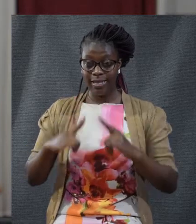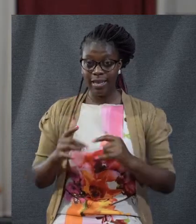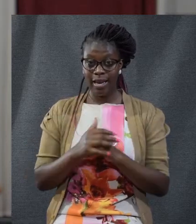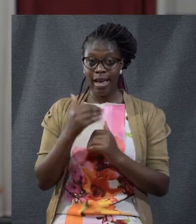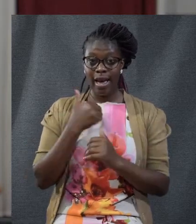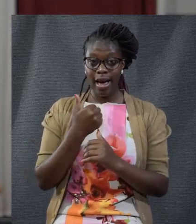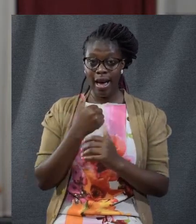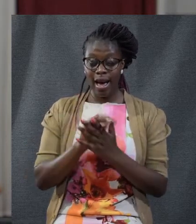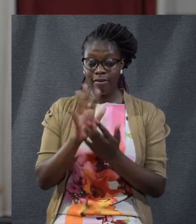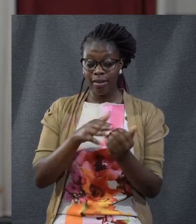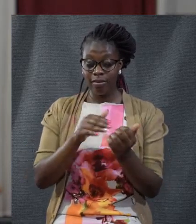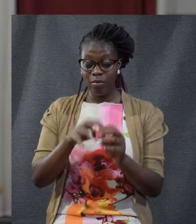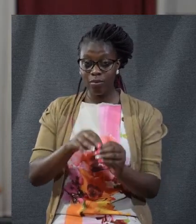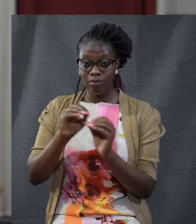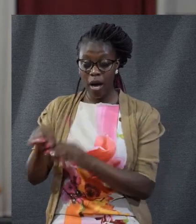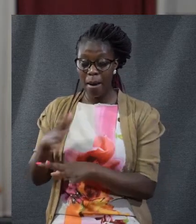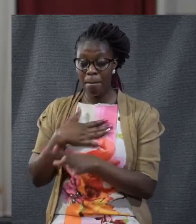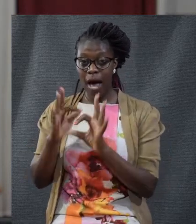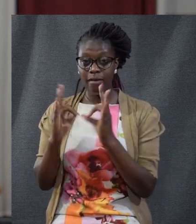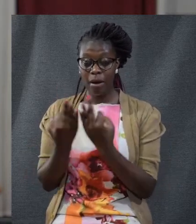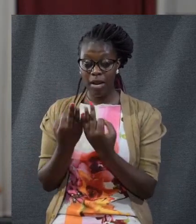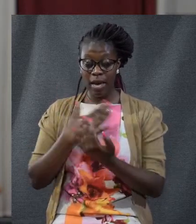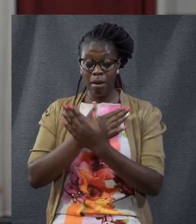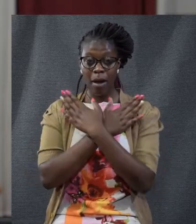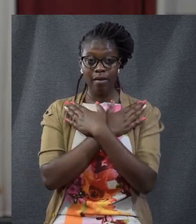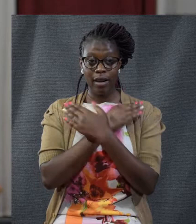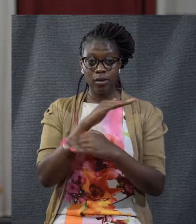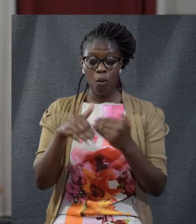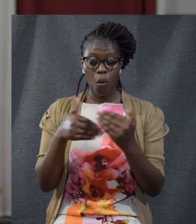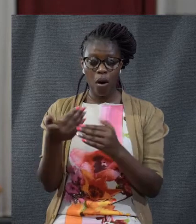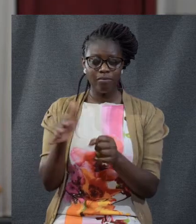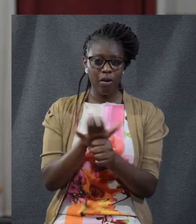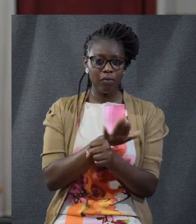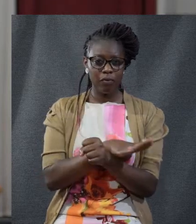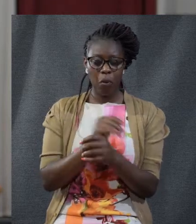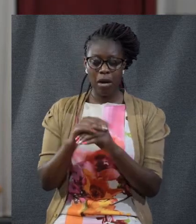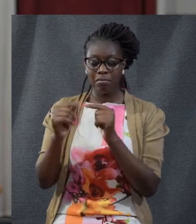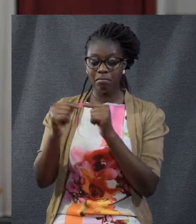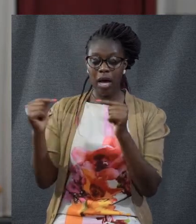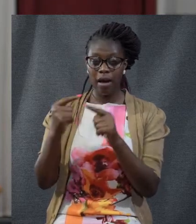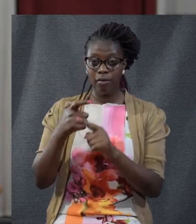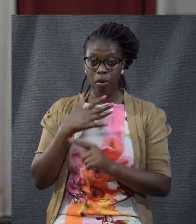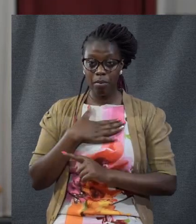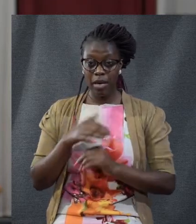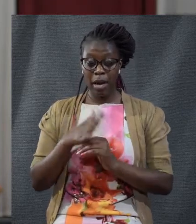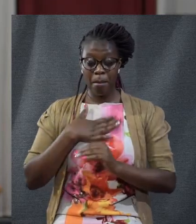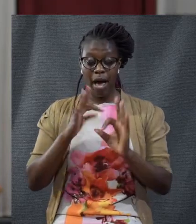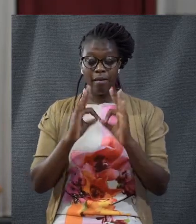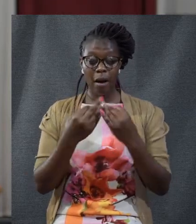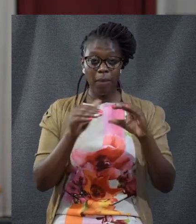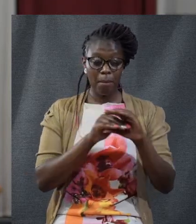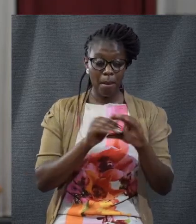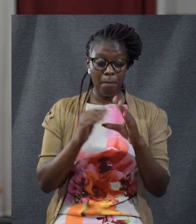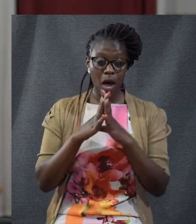my family from me. My acquaintances are completely estranged from me. My relatives have